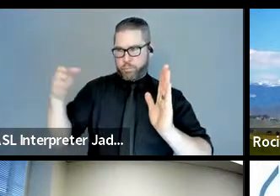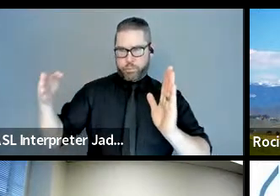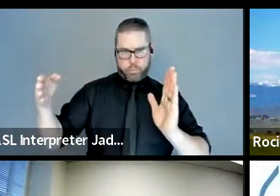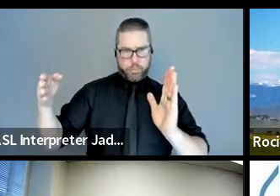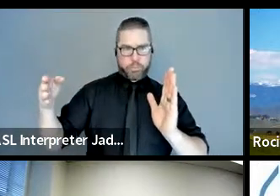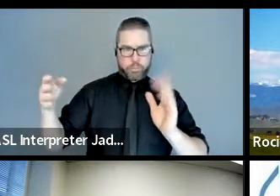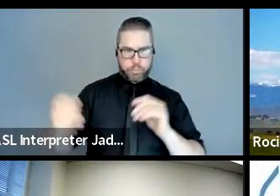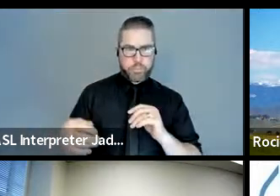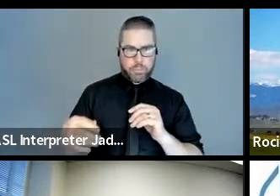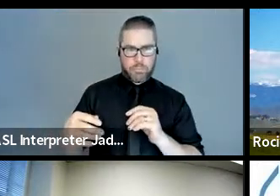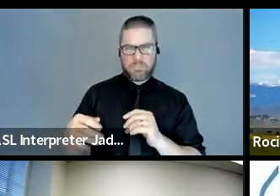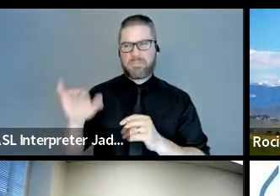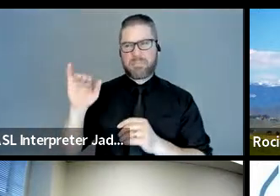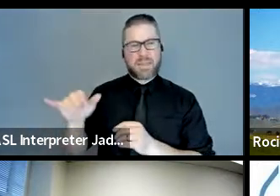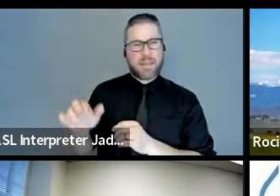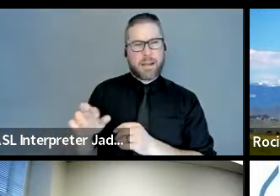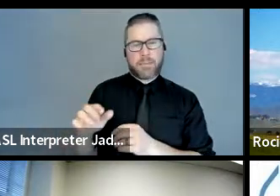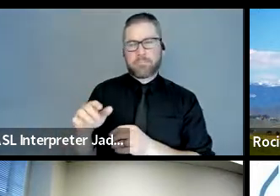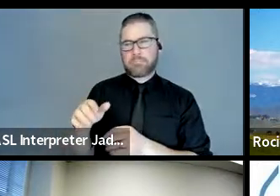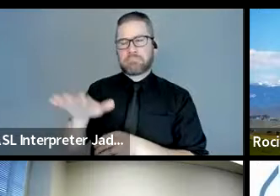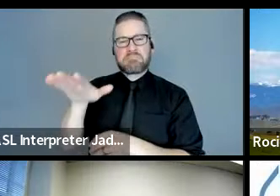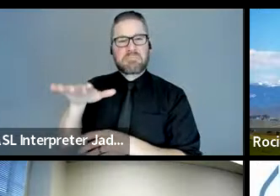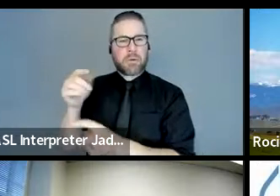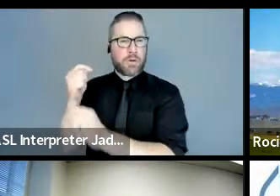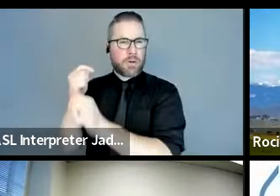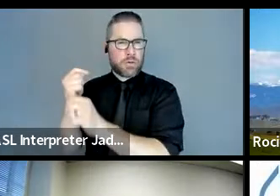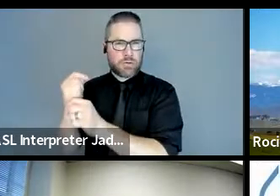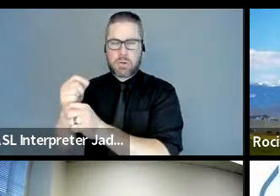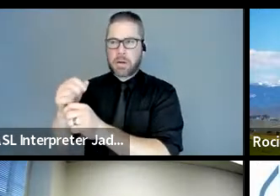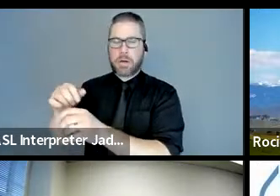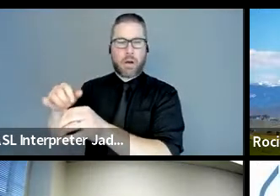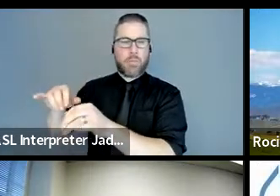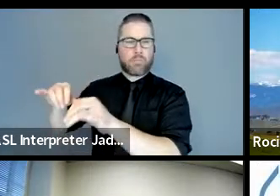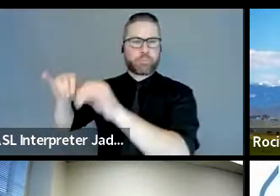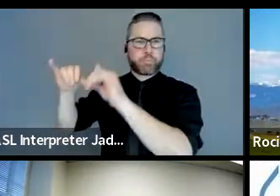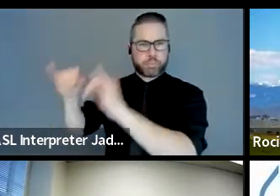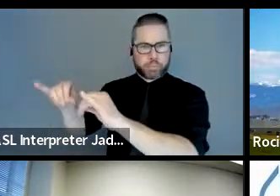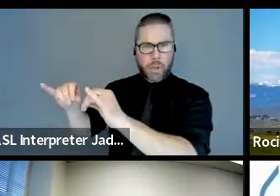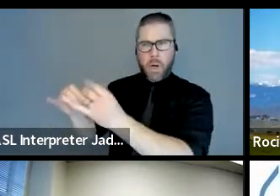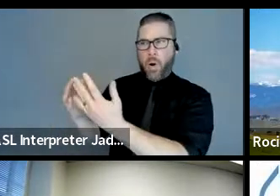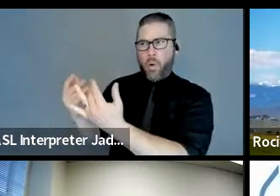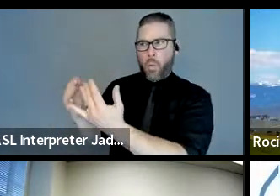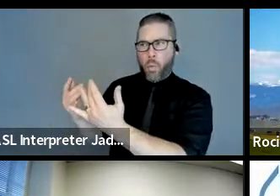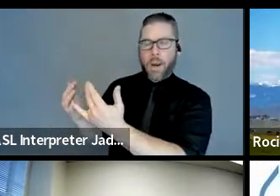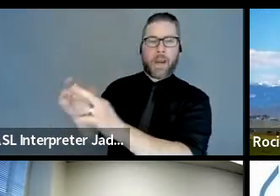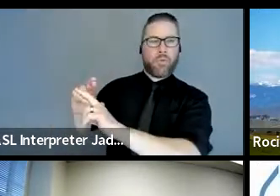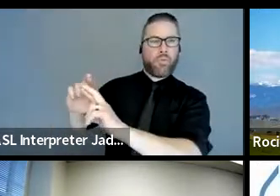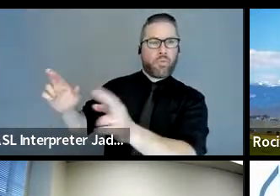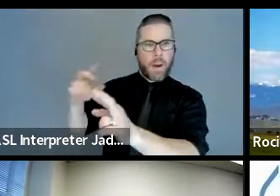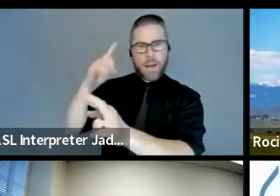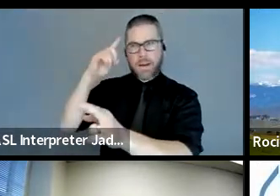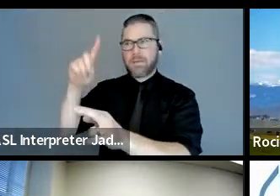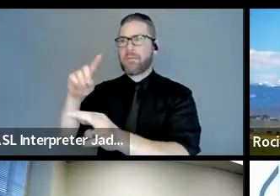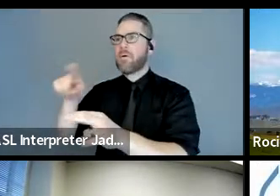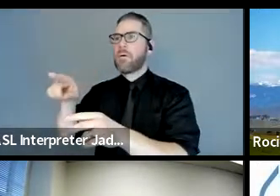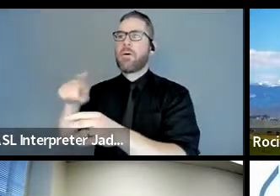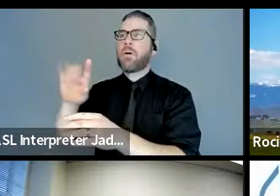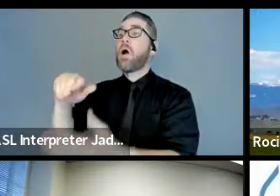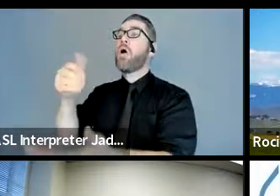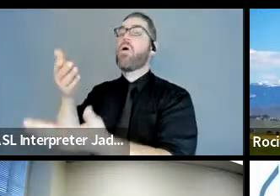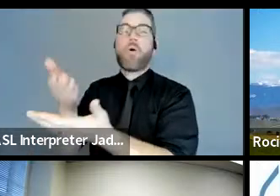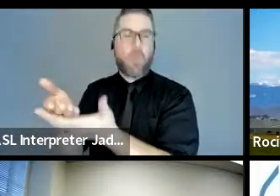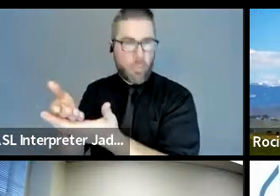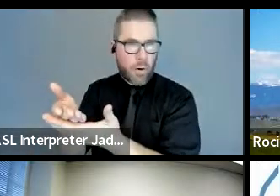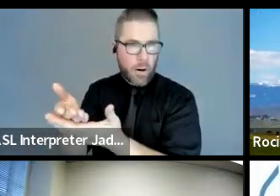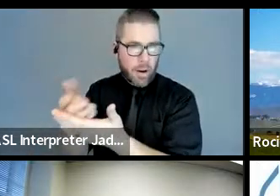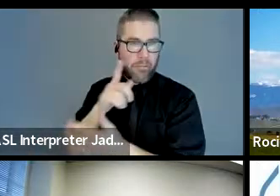idle or queue up as they are trying to find gaps or trying to basically stage trucks before, especially when there